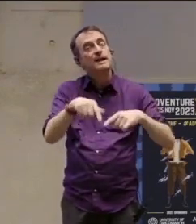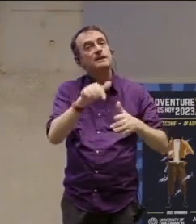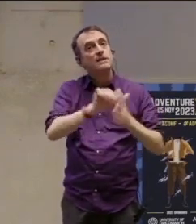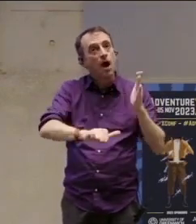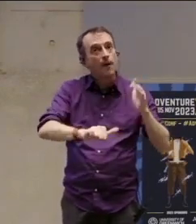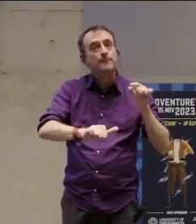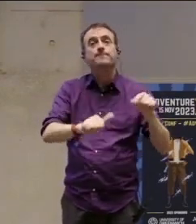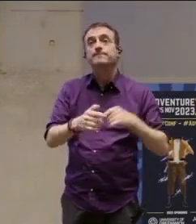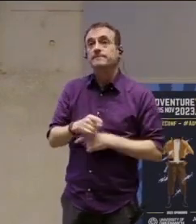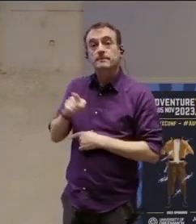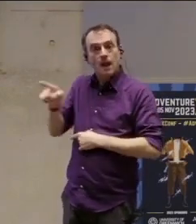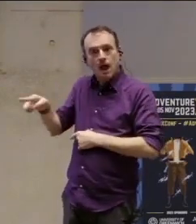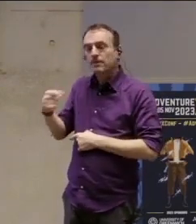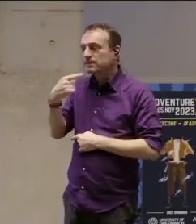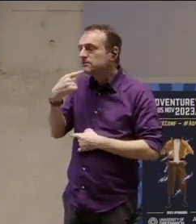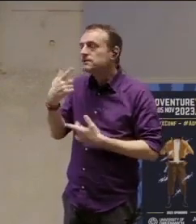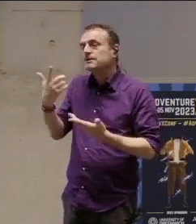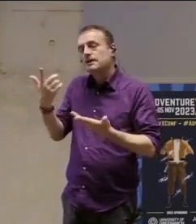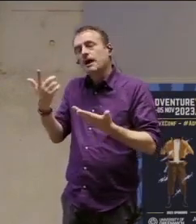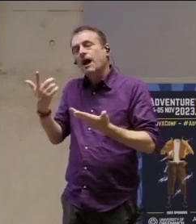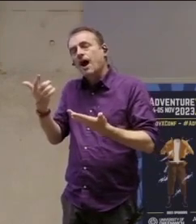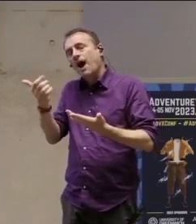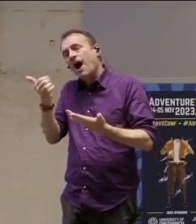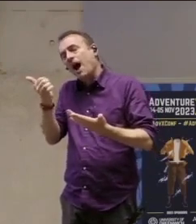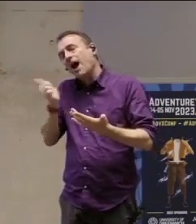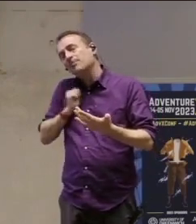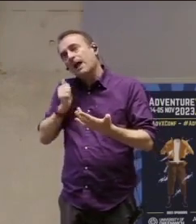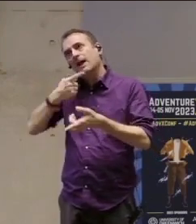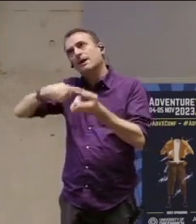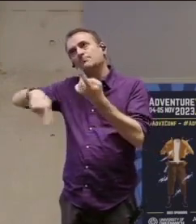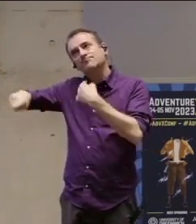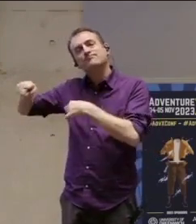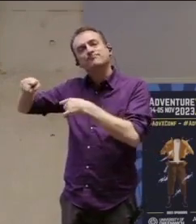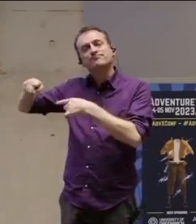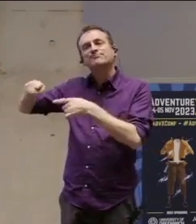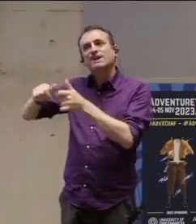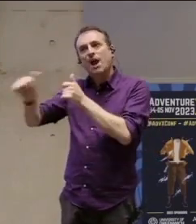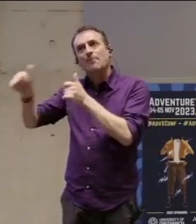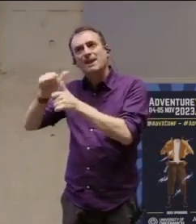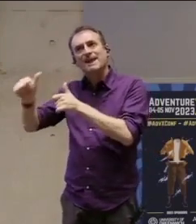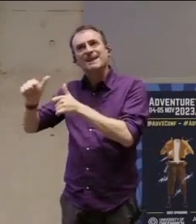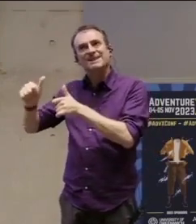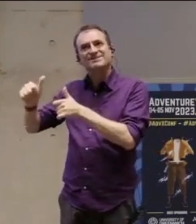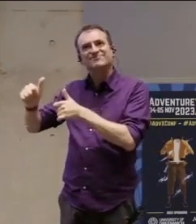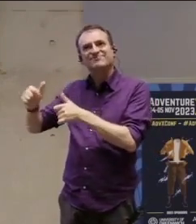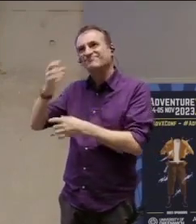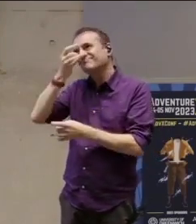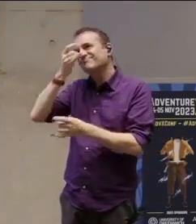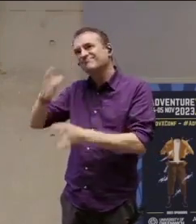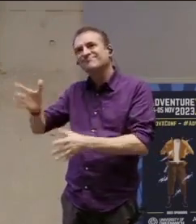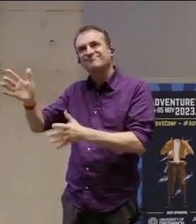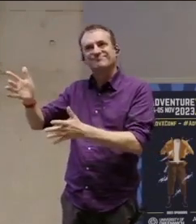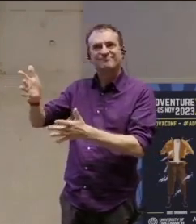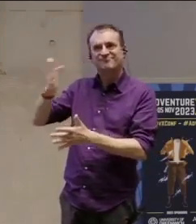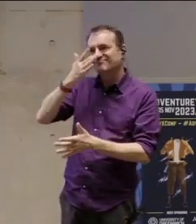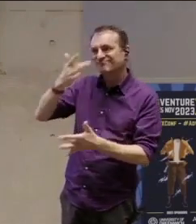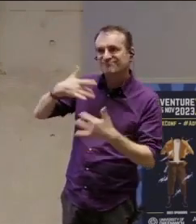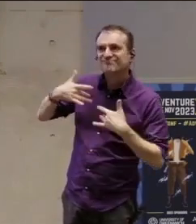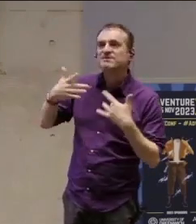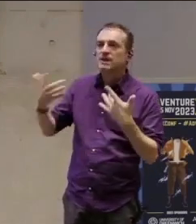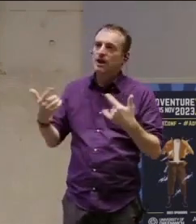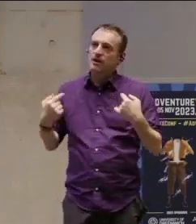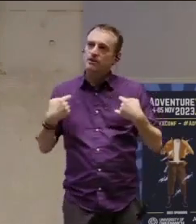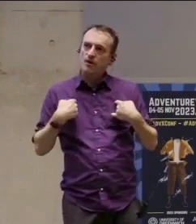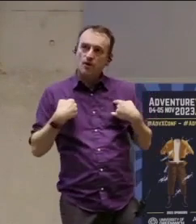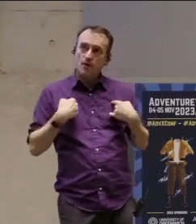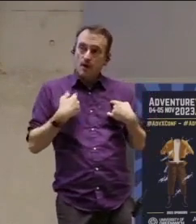game to publishers, but alas, right, it's the British experience, Black British experience, no one's really that interested in it. So it's about creating